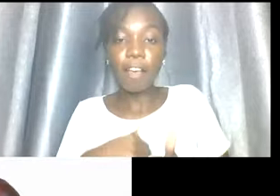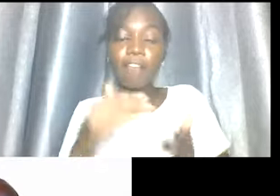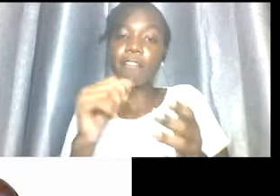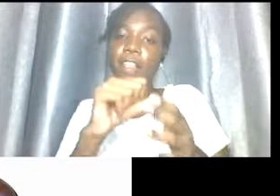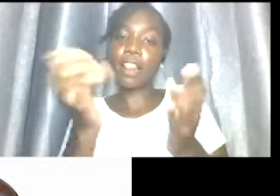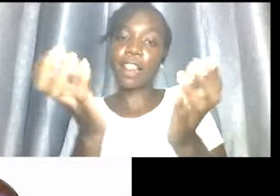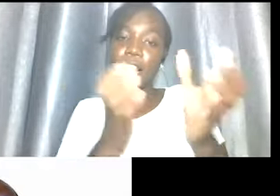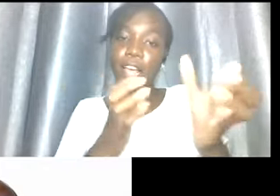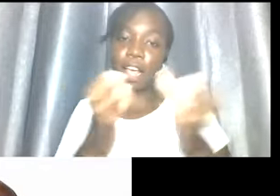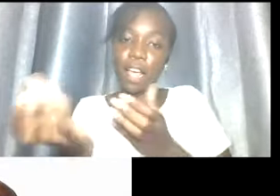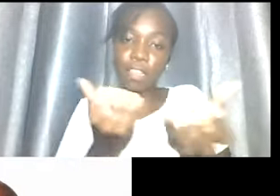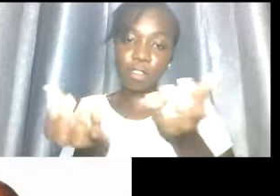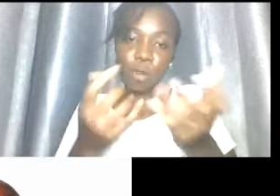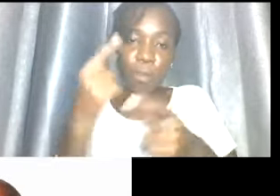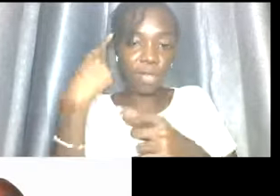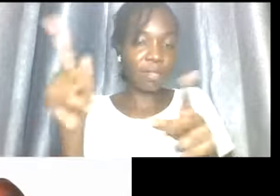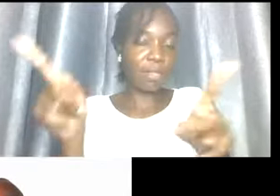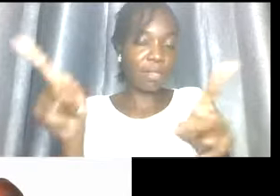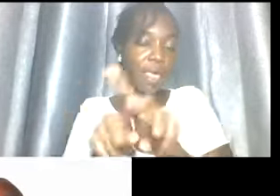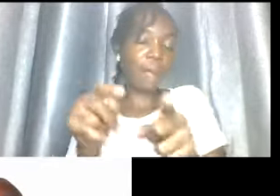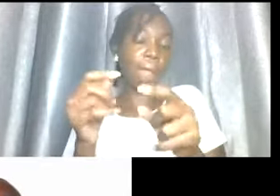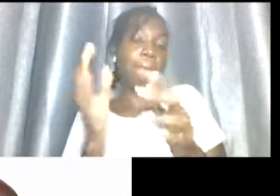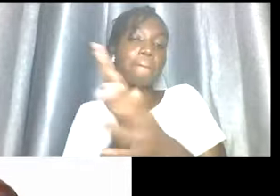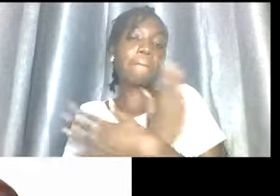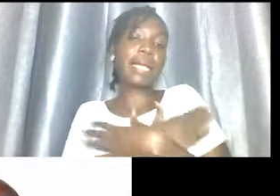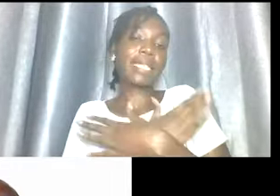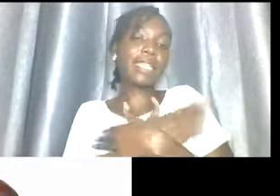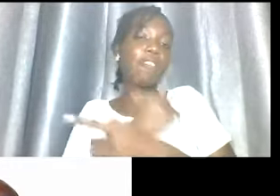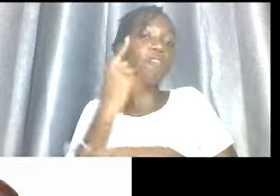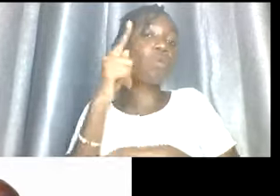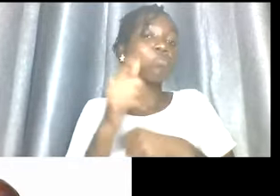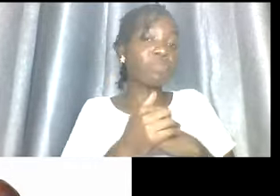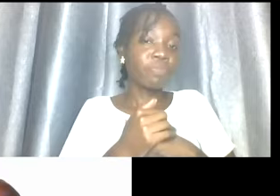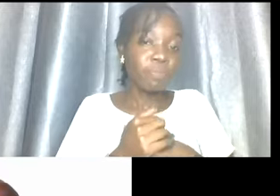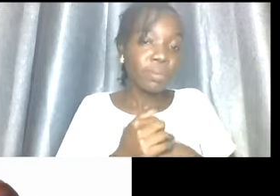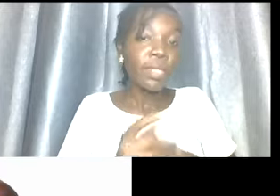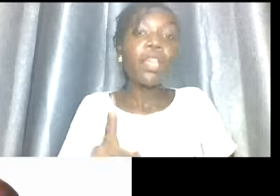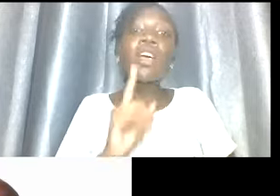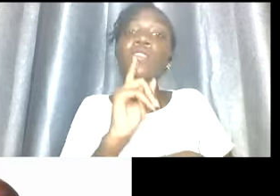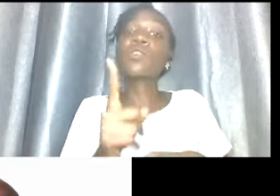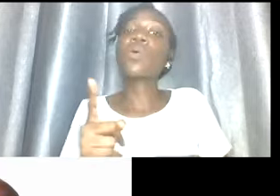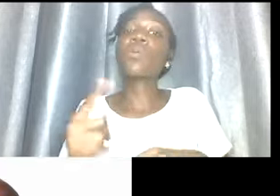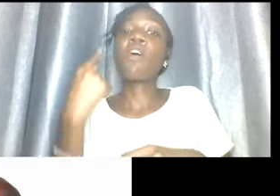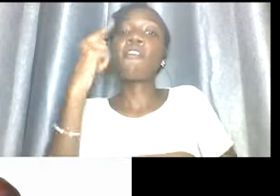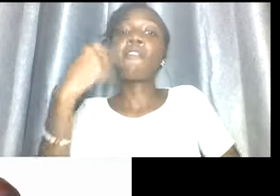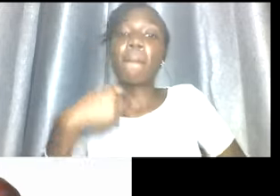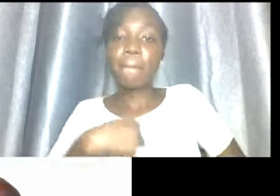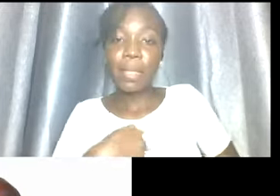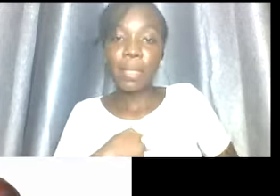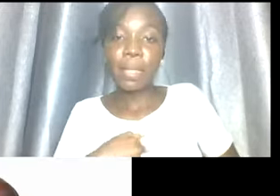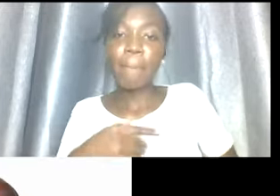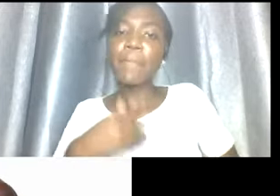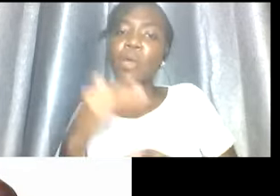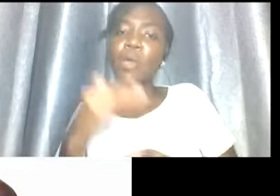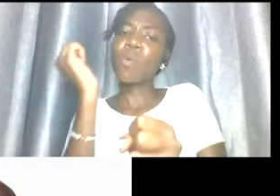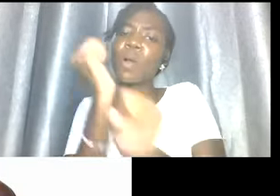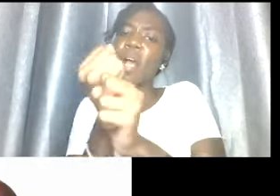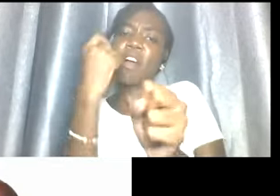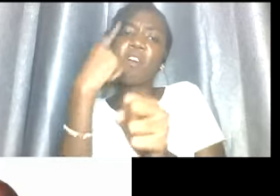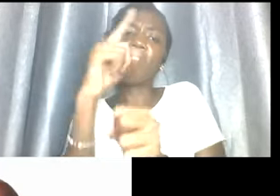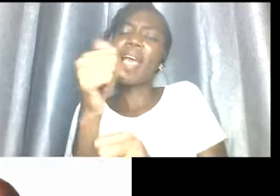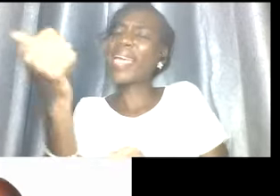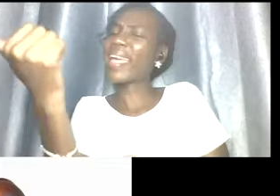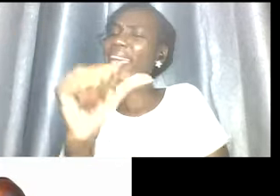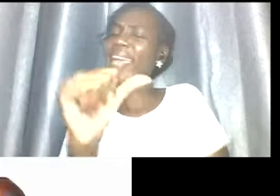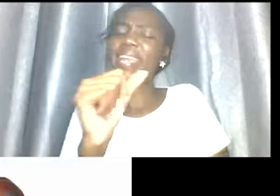partner to you. So that has always been my mindset. So for me, I've never worked for anyone a day in my life. I've